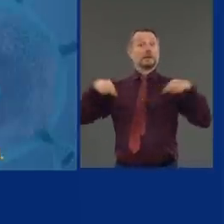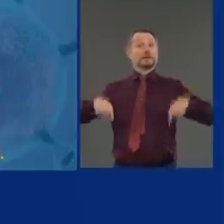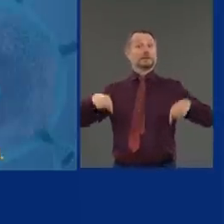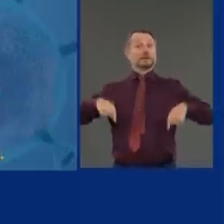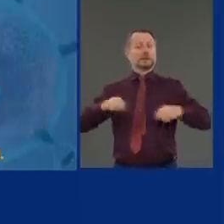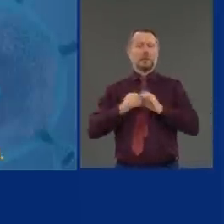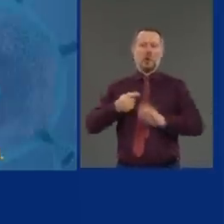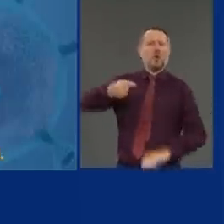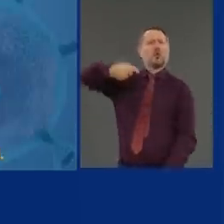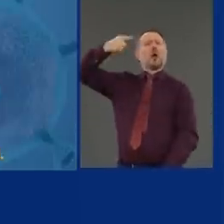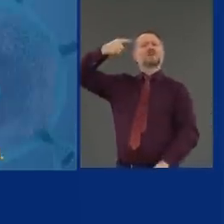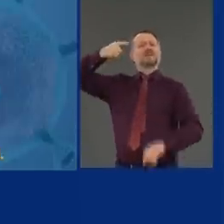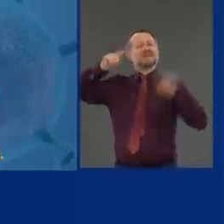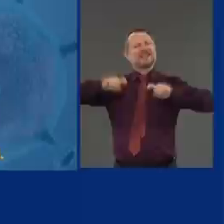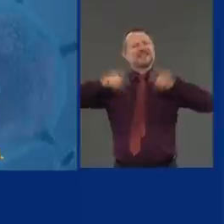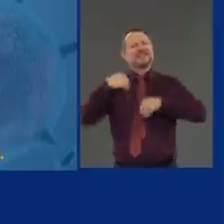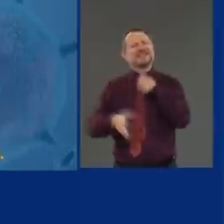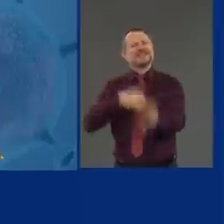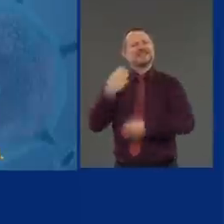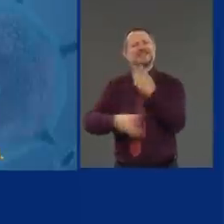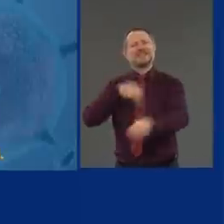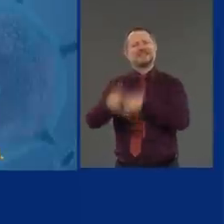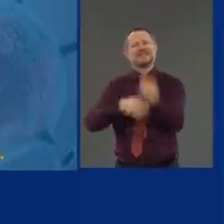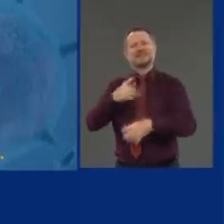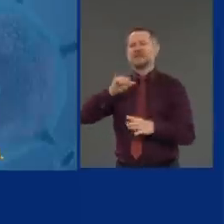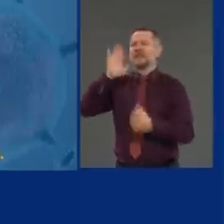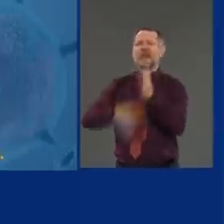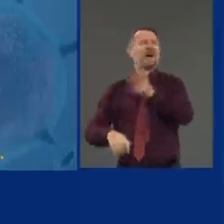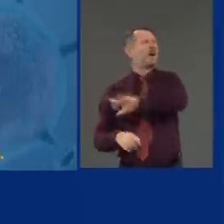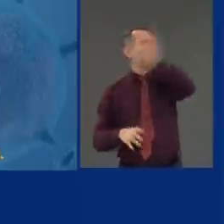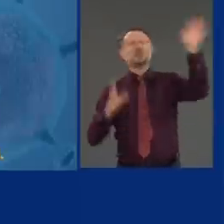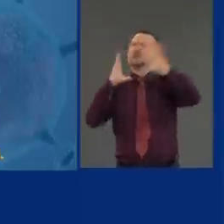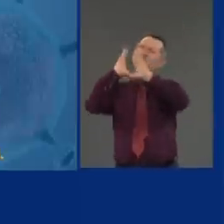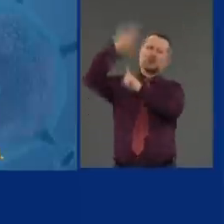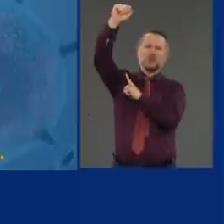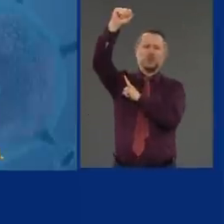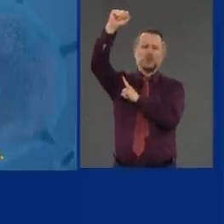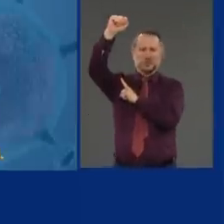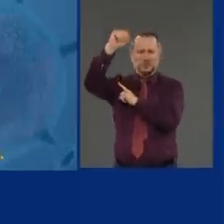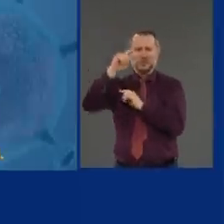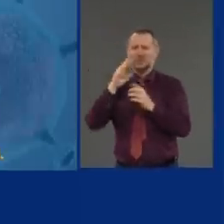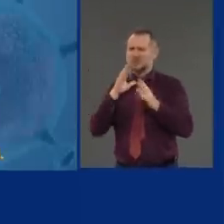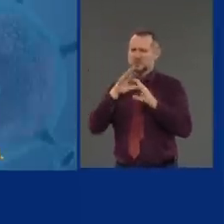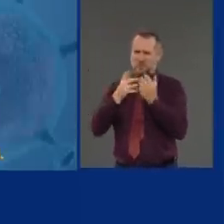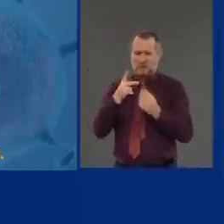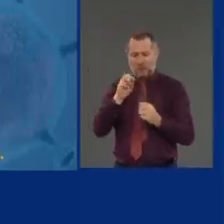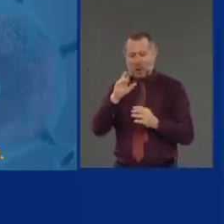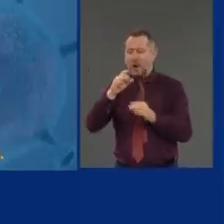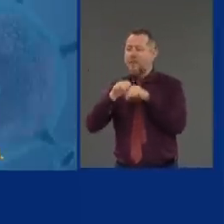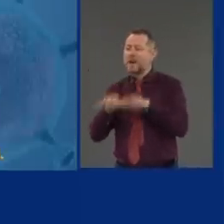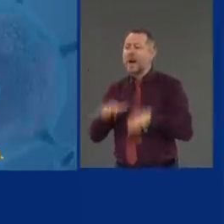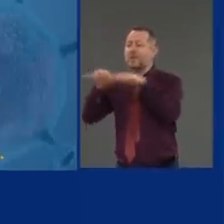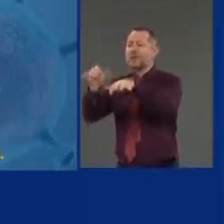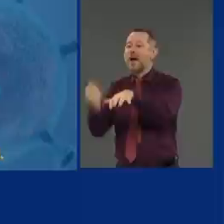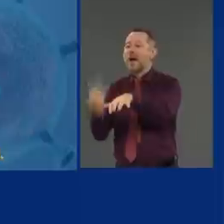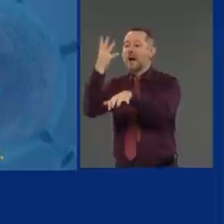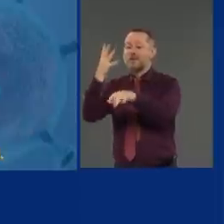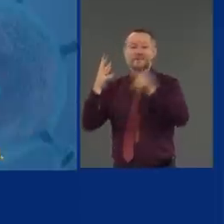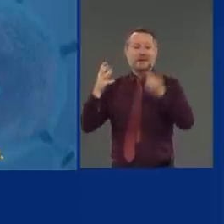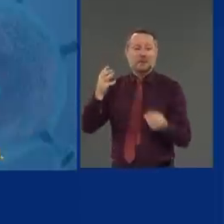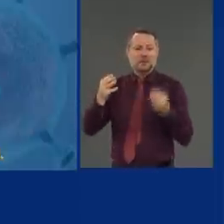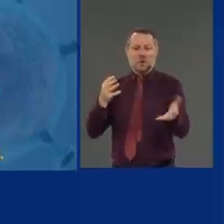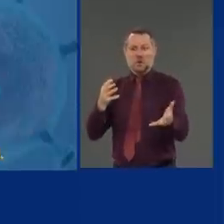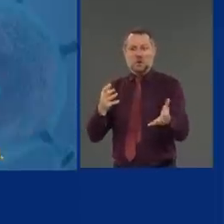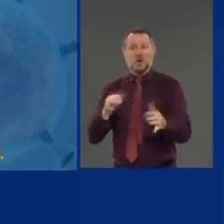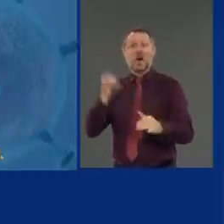States per capita. It tests more than any country on the globe per capita. We do about 50,000 tests